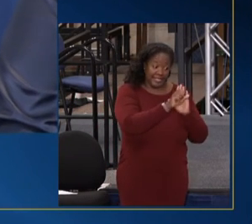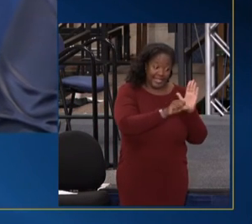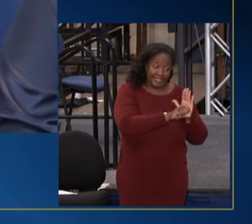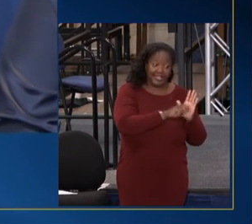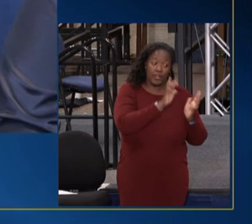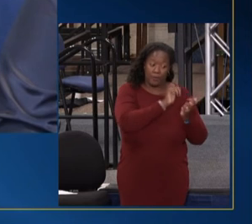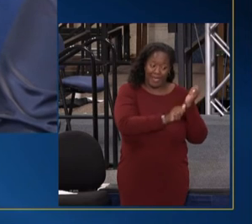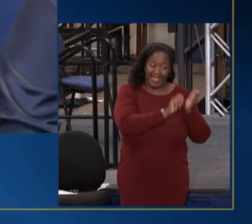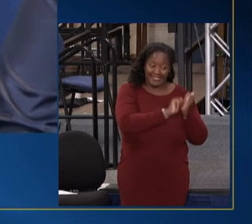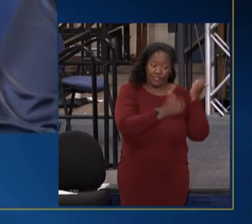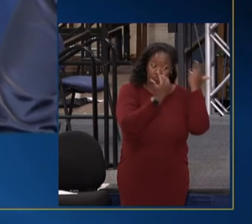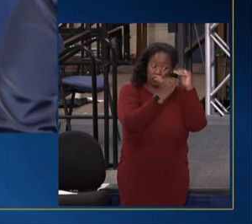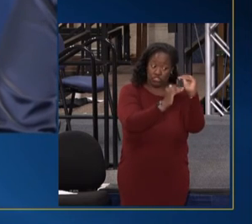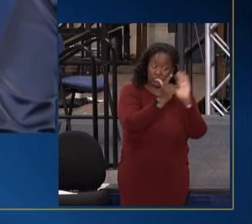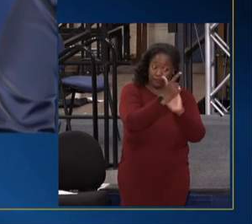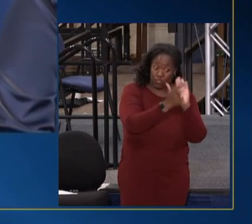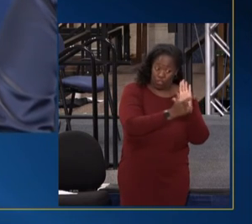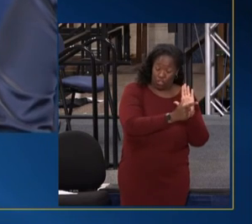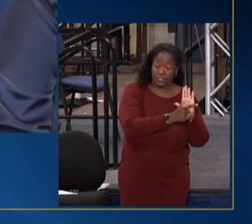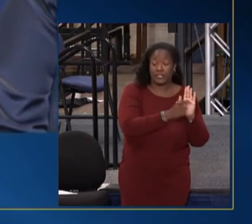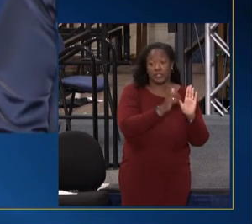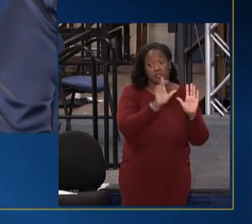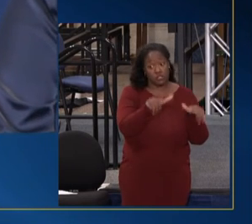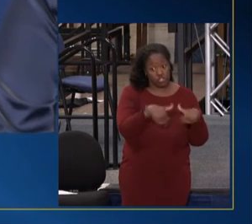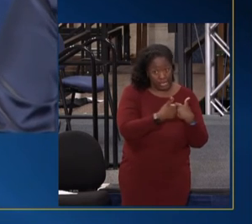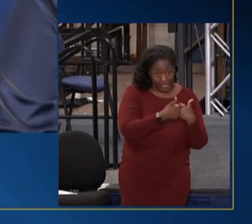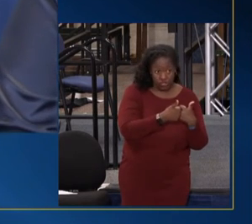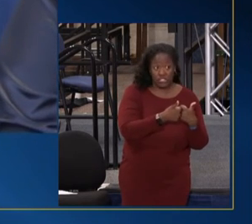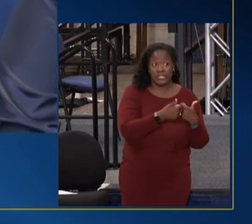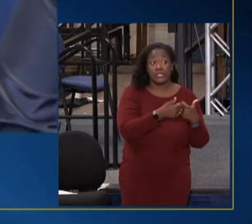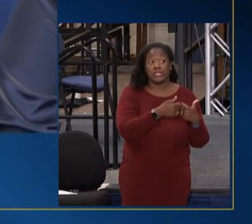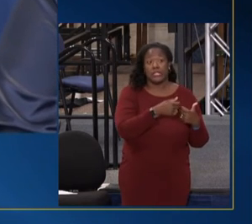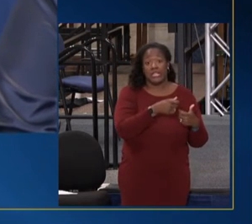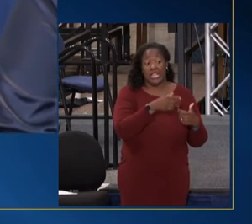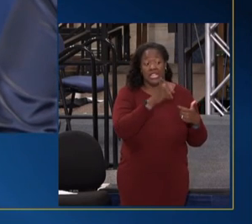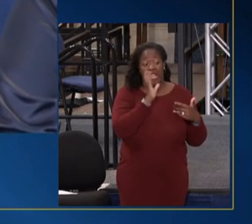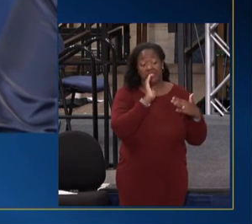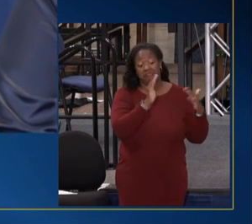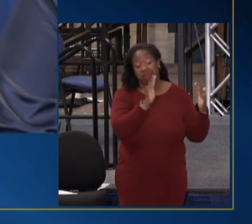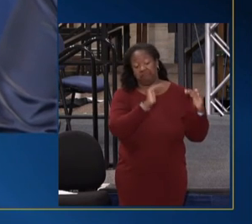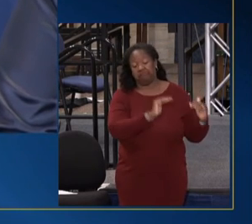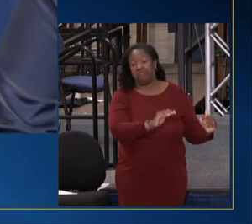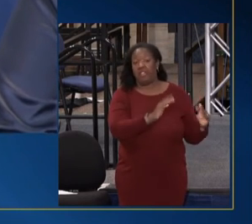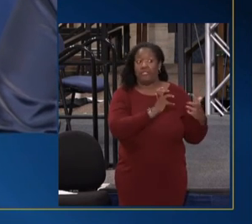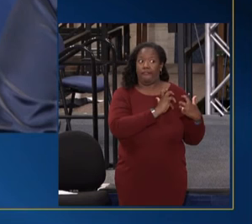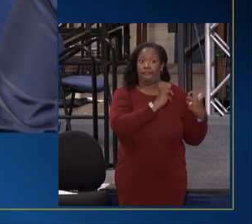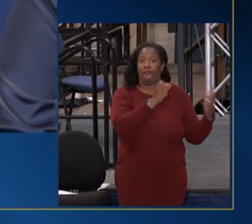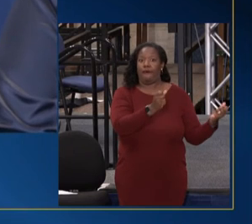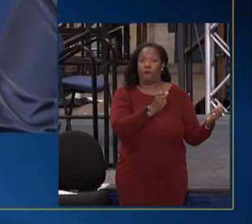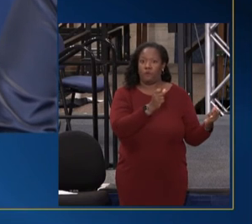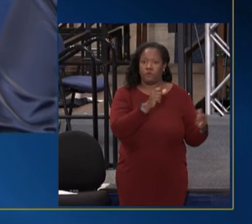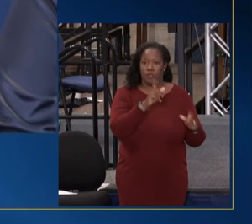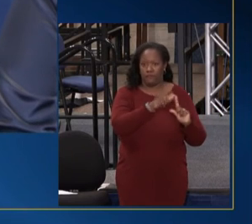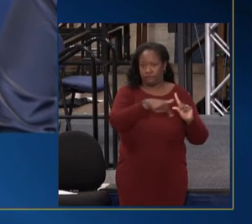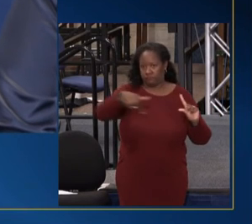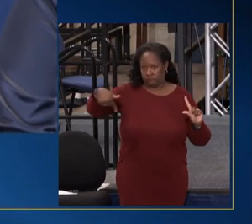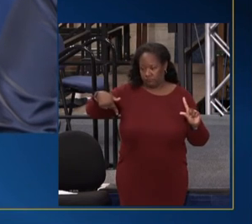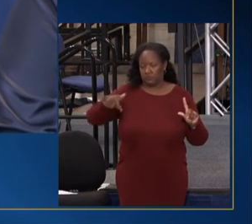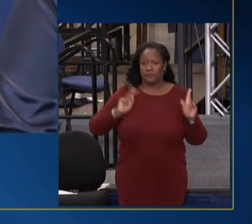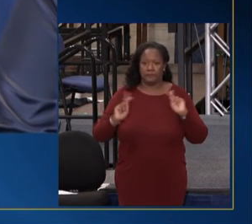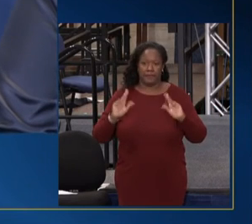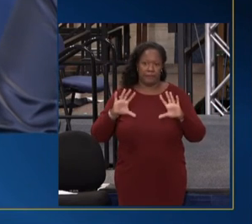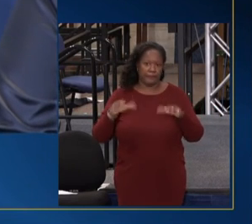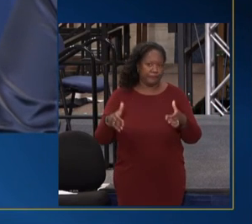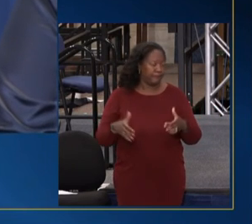restrictive laws that are challenging and undermining the health of LGBTQI plus people. So actually, let's start